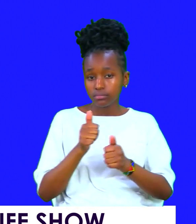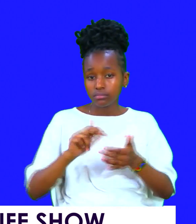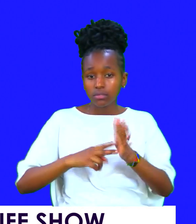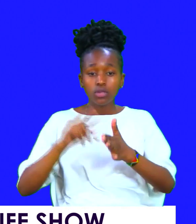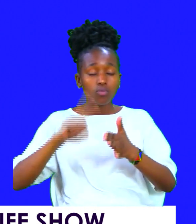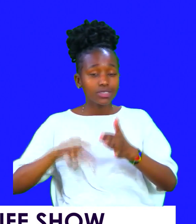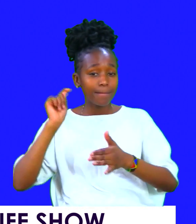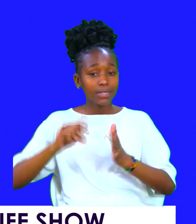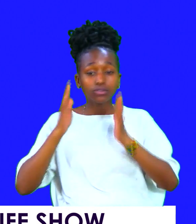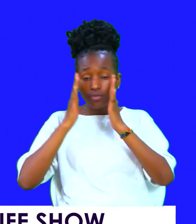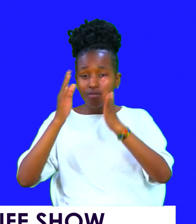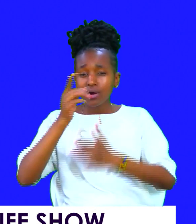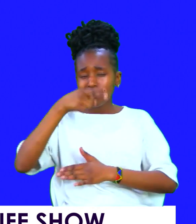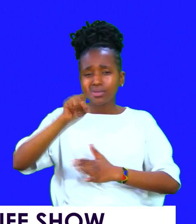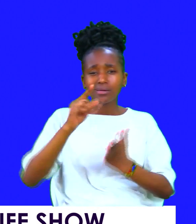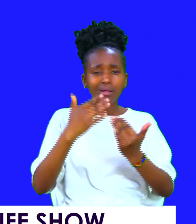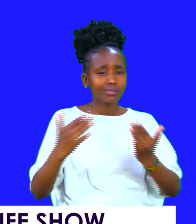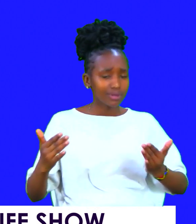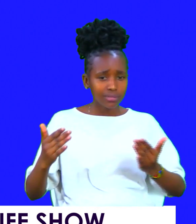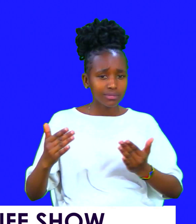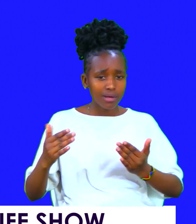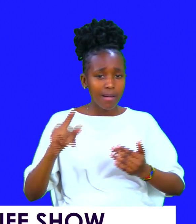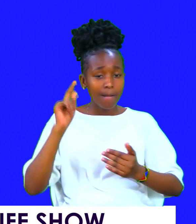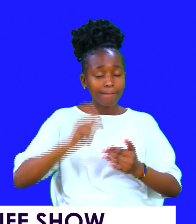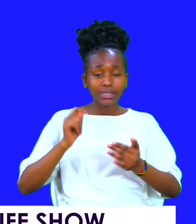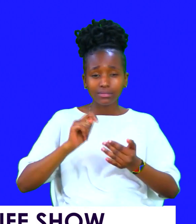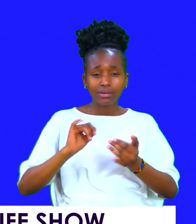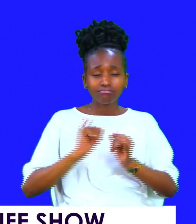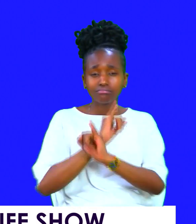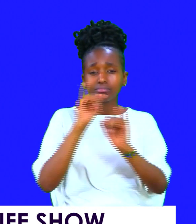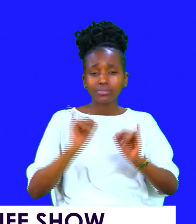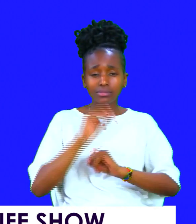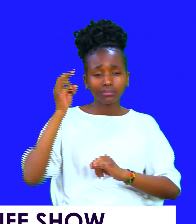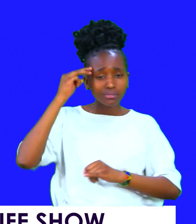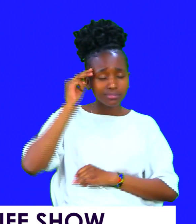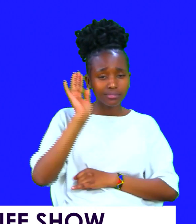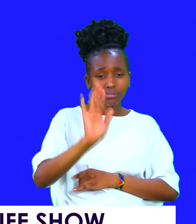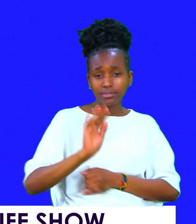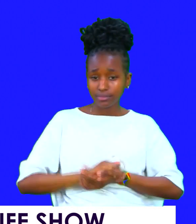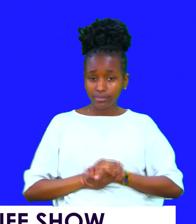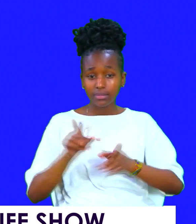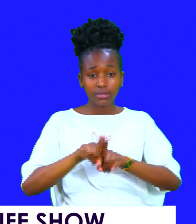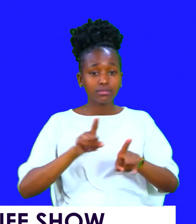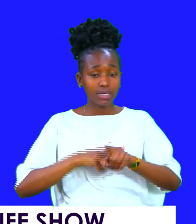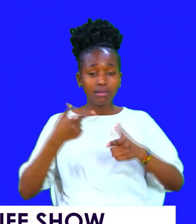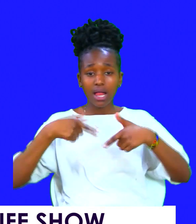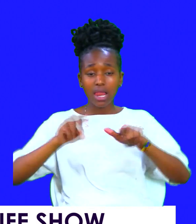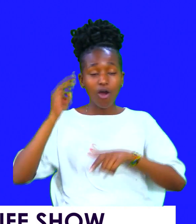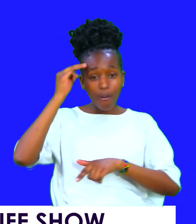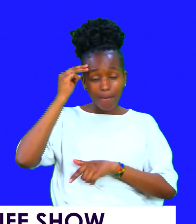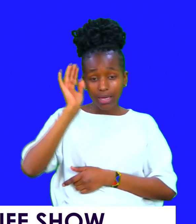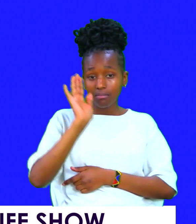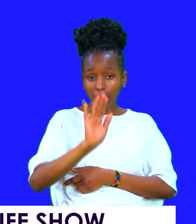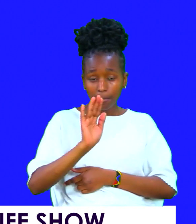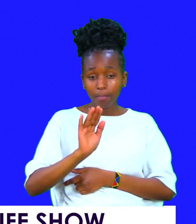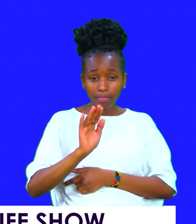right things, to clean up your subconscious by allowing your mind to